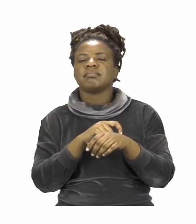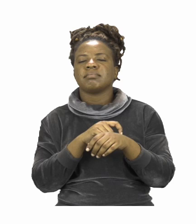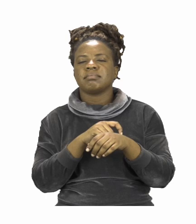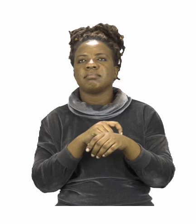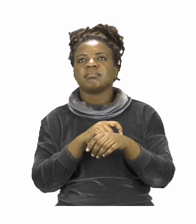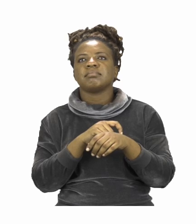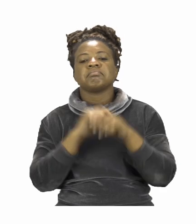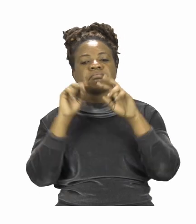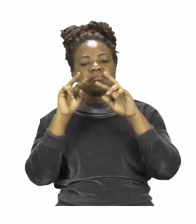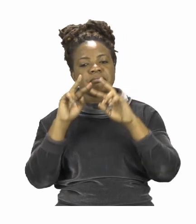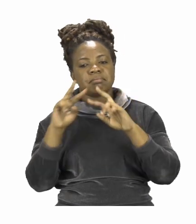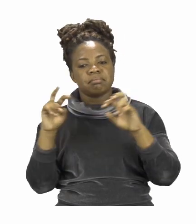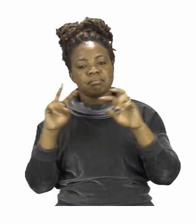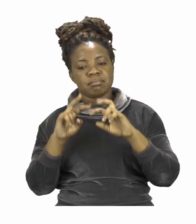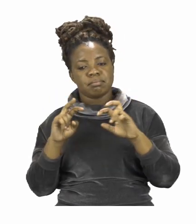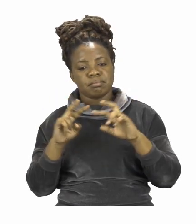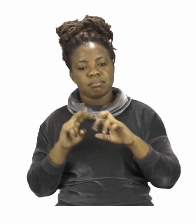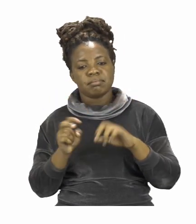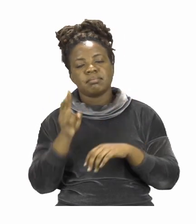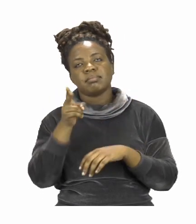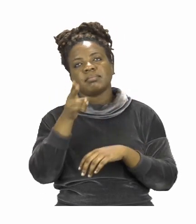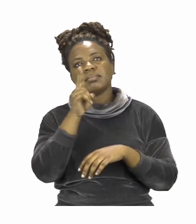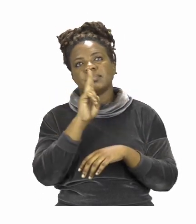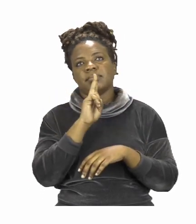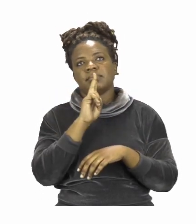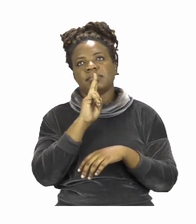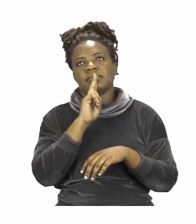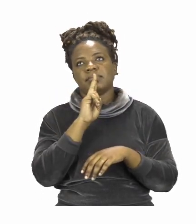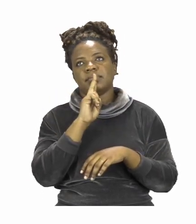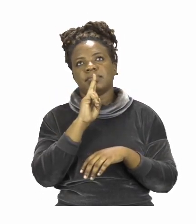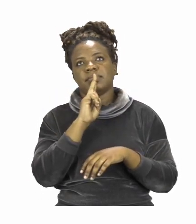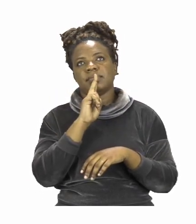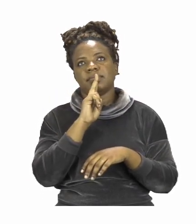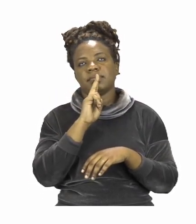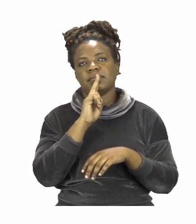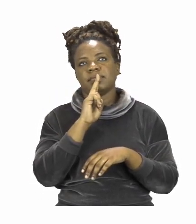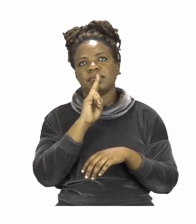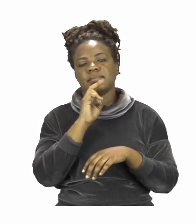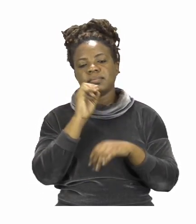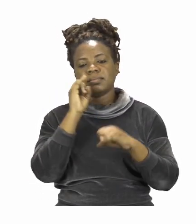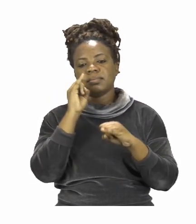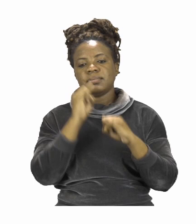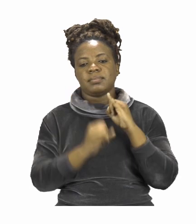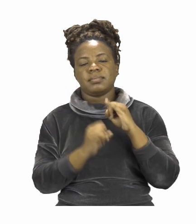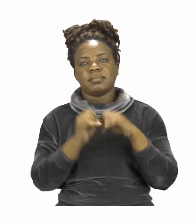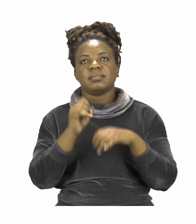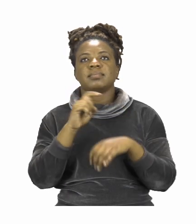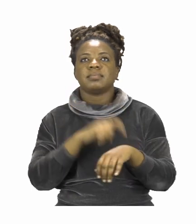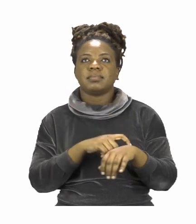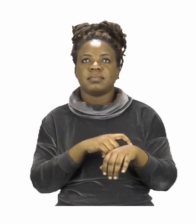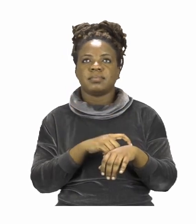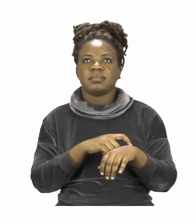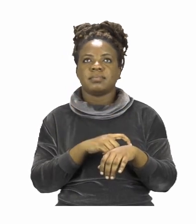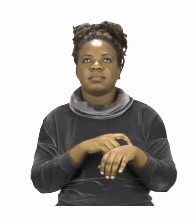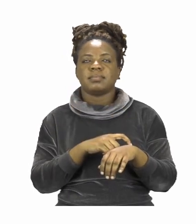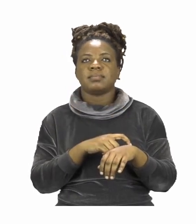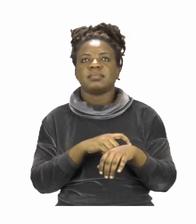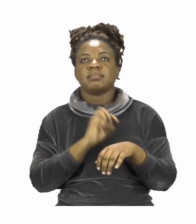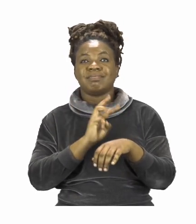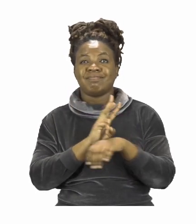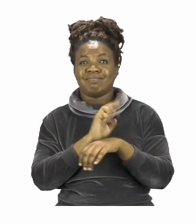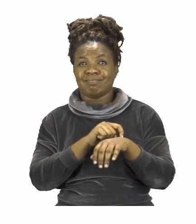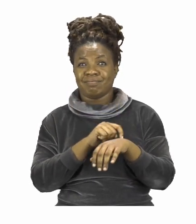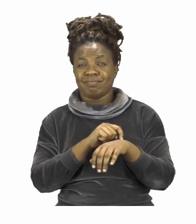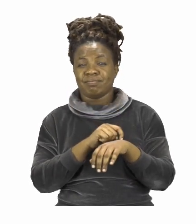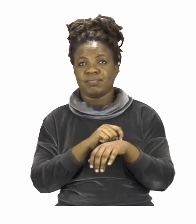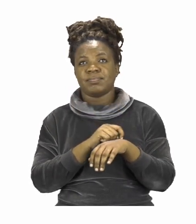we need to answer the questions. Then the last time, which is the third time, is to